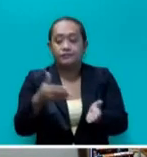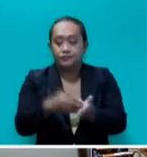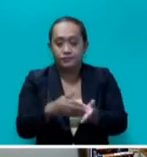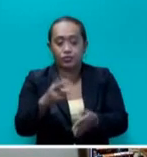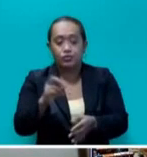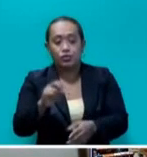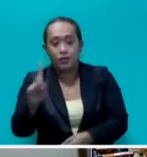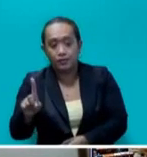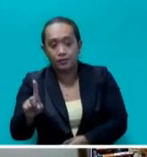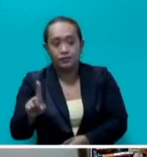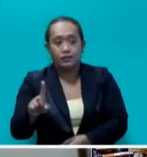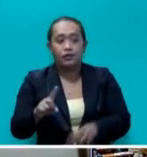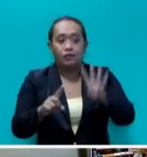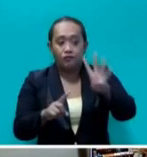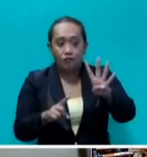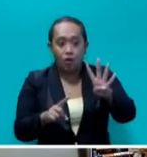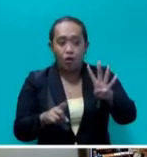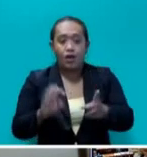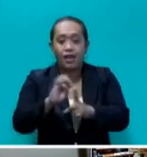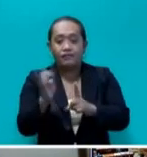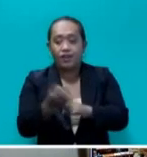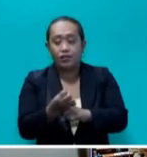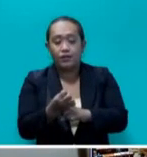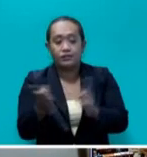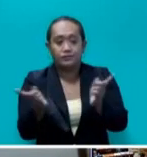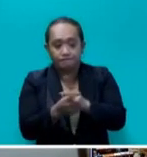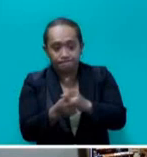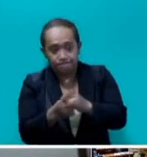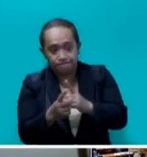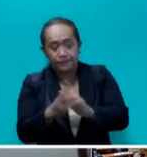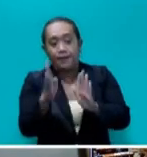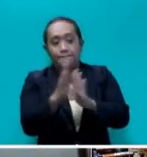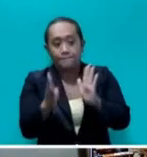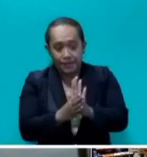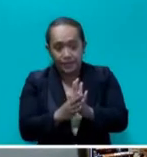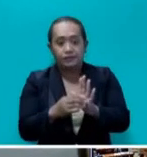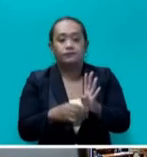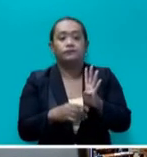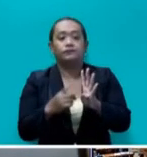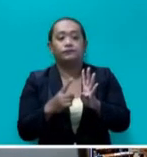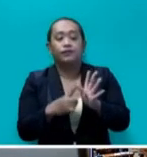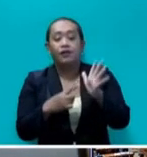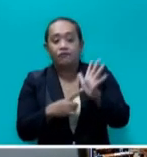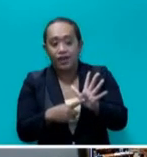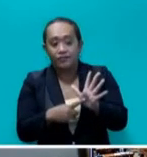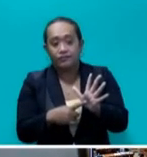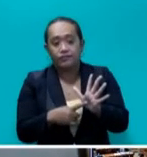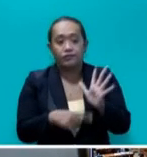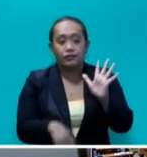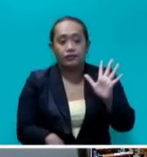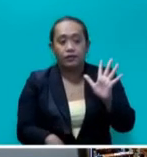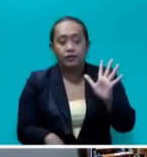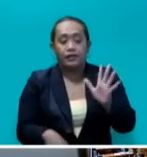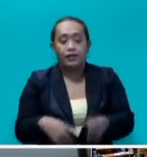2021. 4. Environment and Climate Adaptation Levy Budget Amendment Bill 2021. 5. Gambling